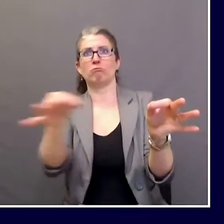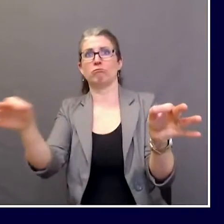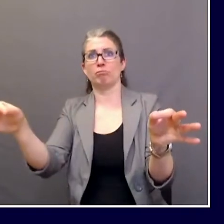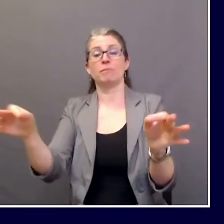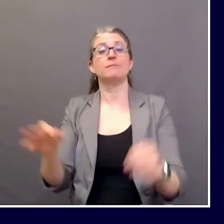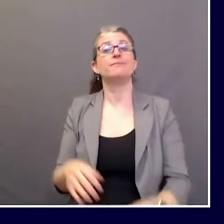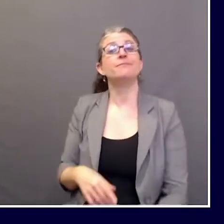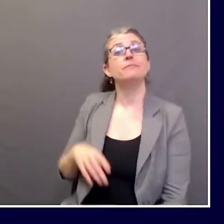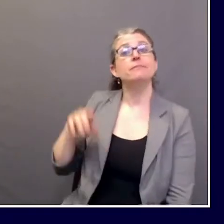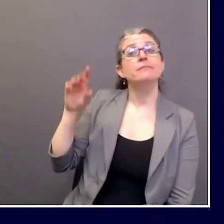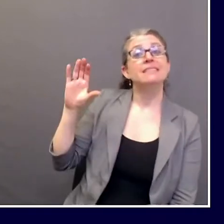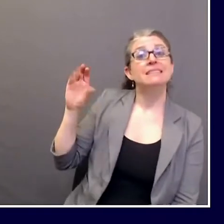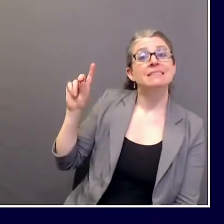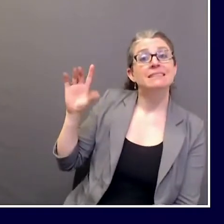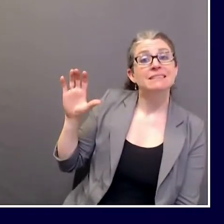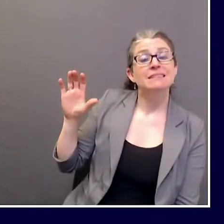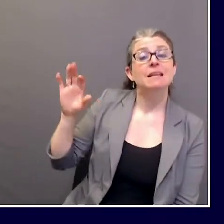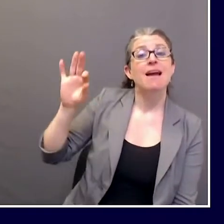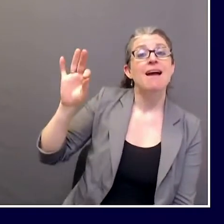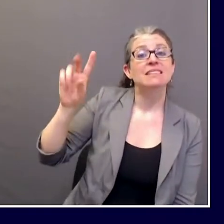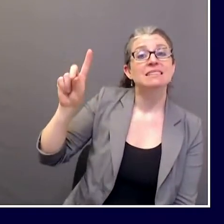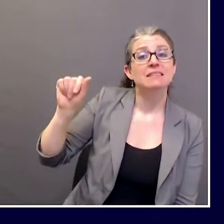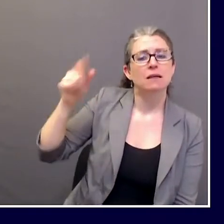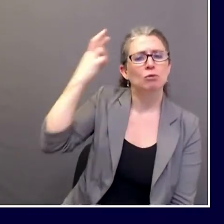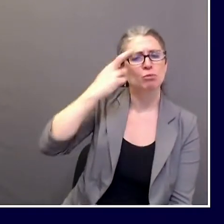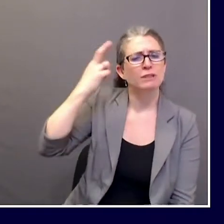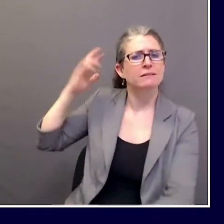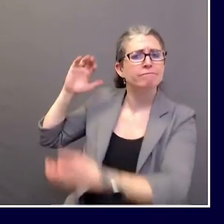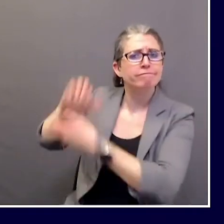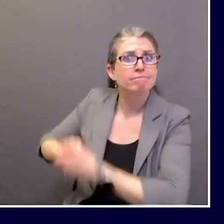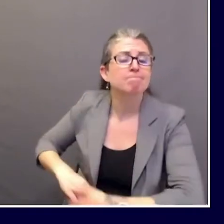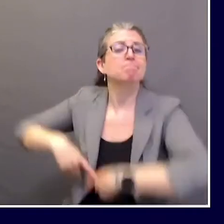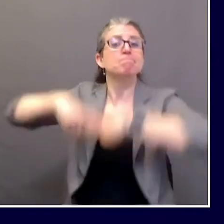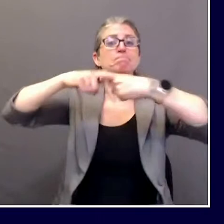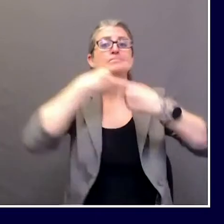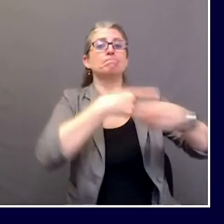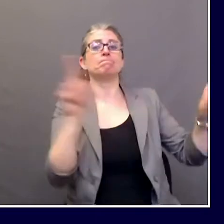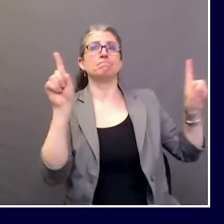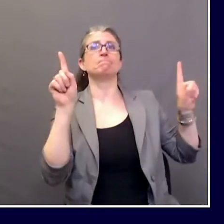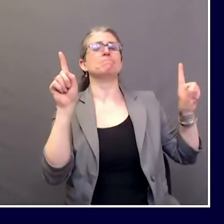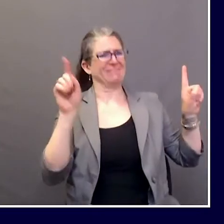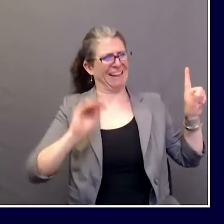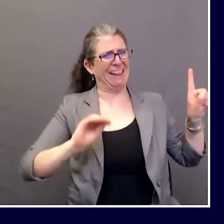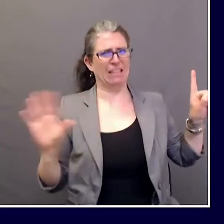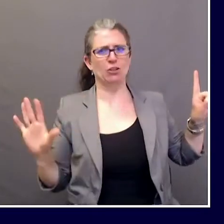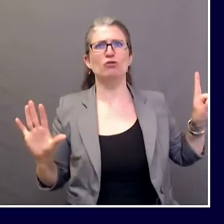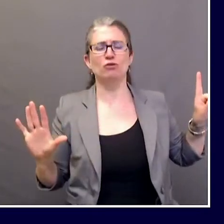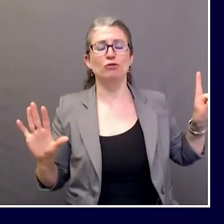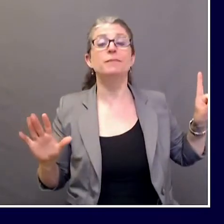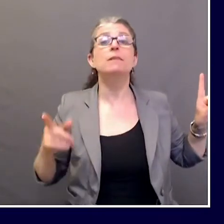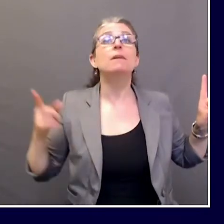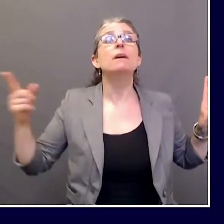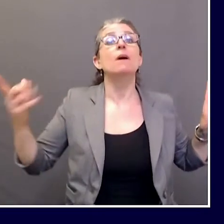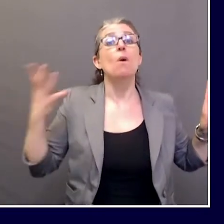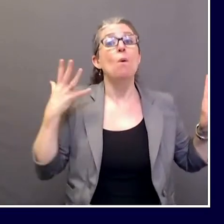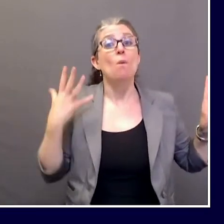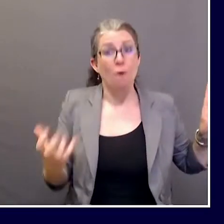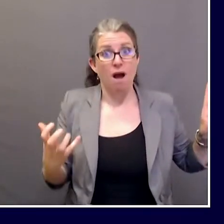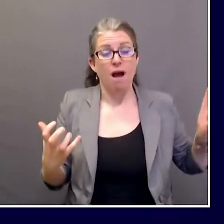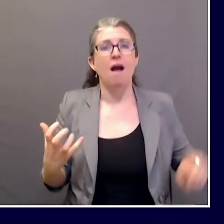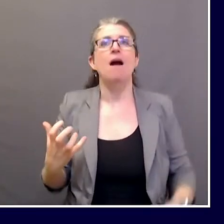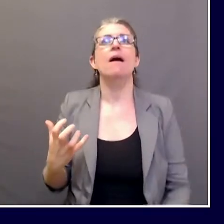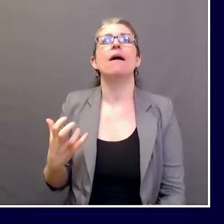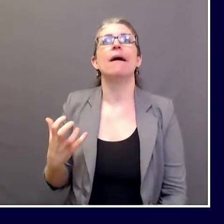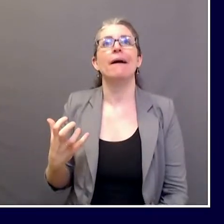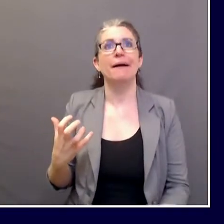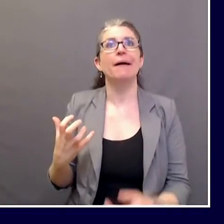some very rare cases, do not inappropriately treat someone with heparin, and do not inadvertently make